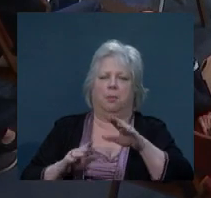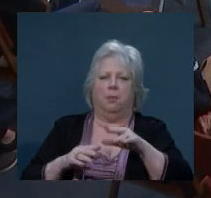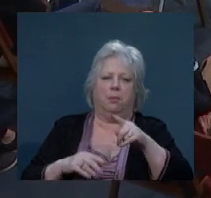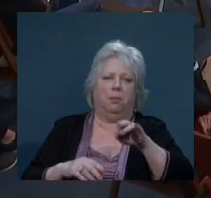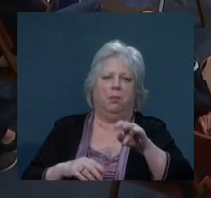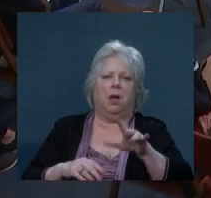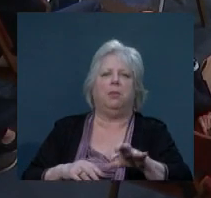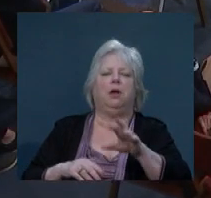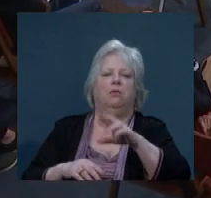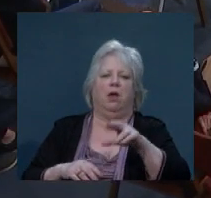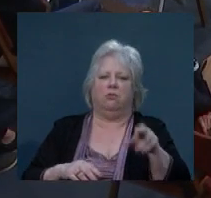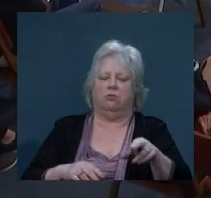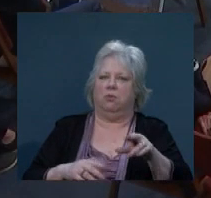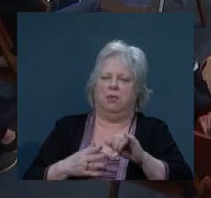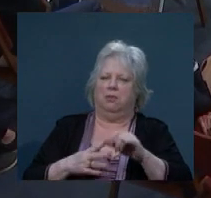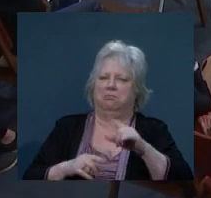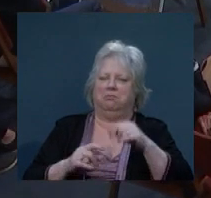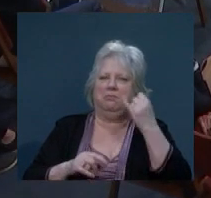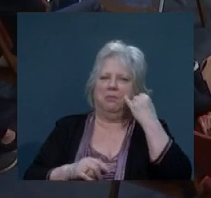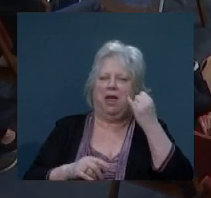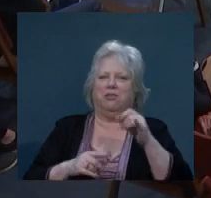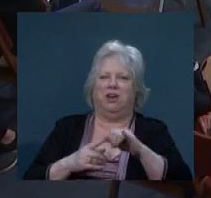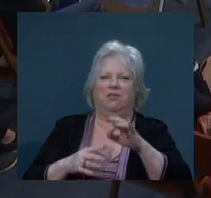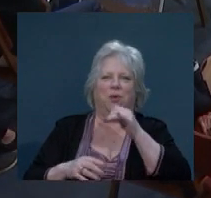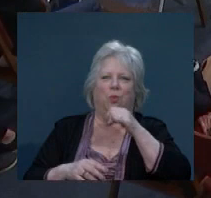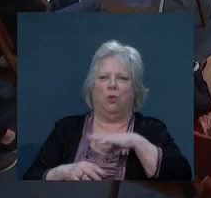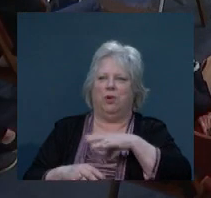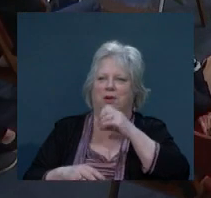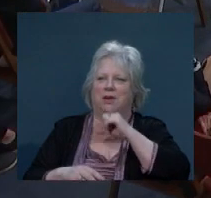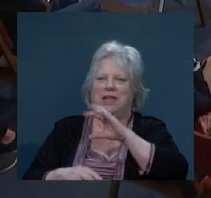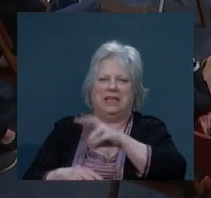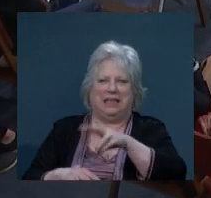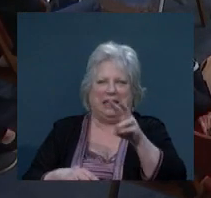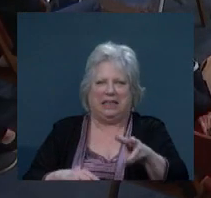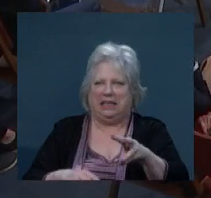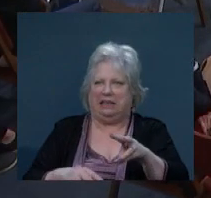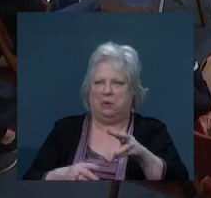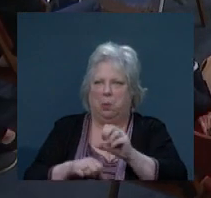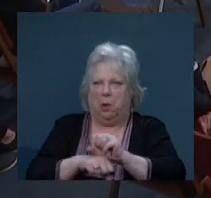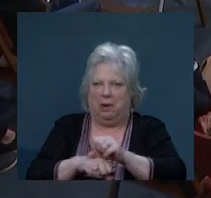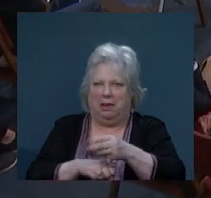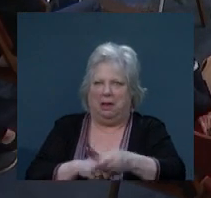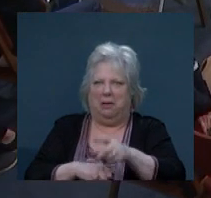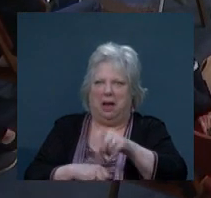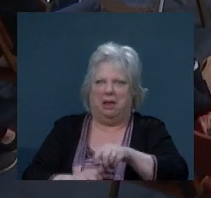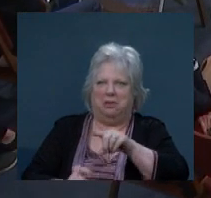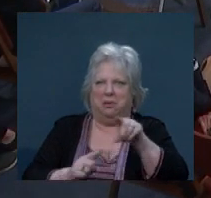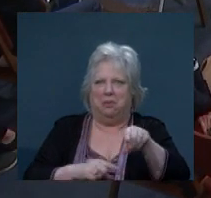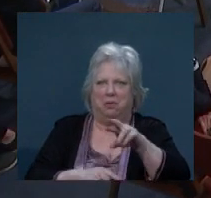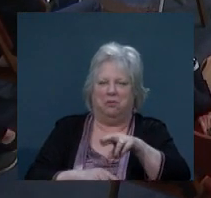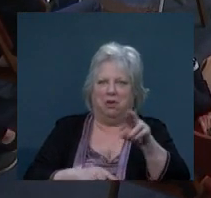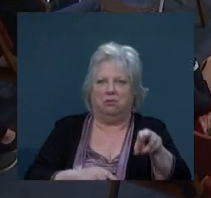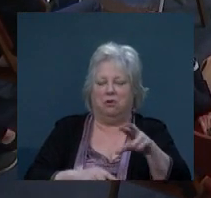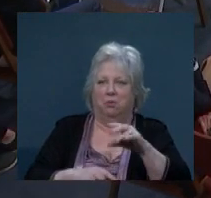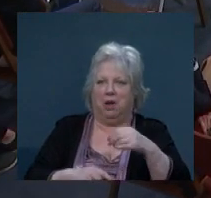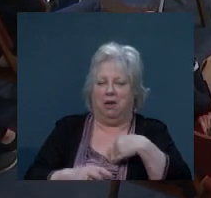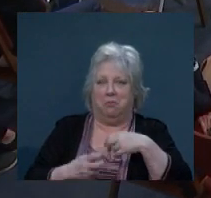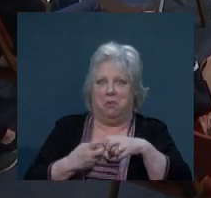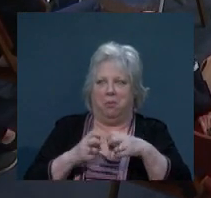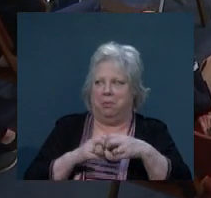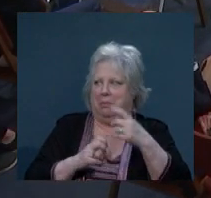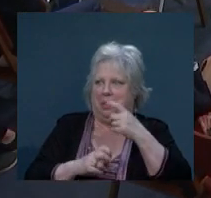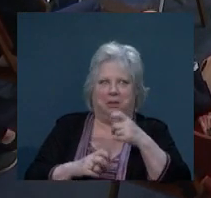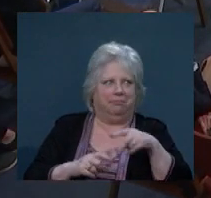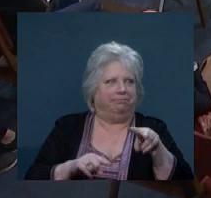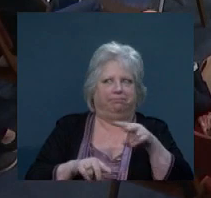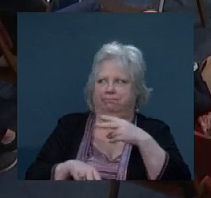a 66-year-old woman is working there and have to go to the restroom and have issues because there's